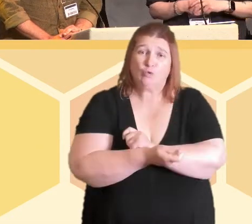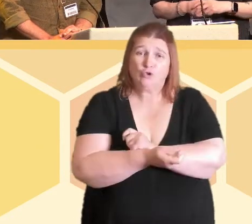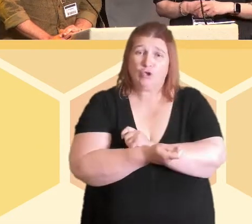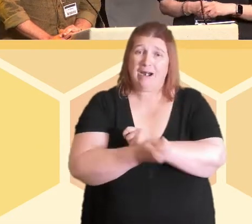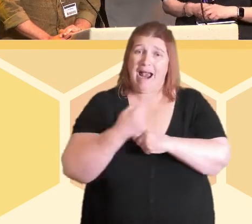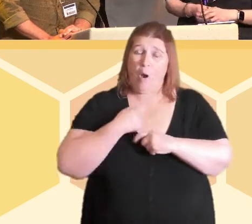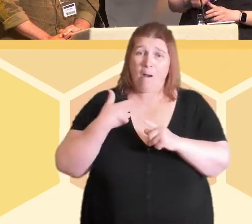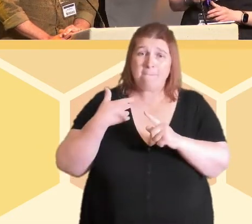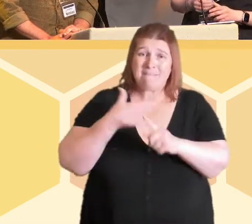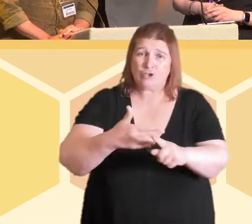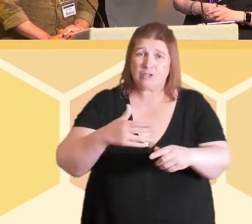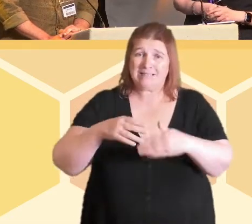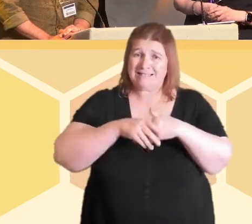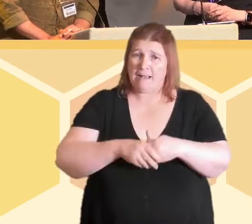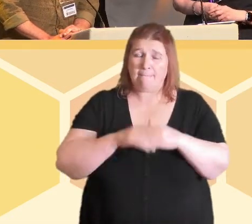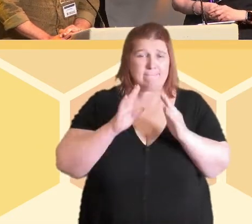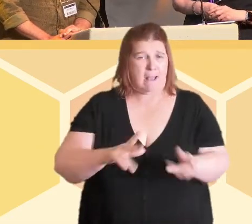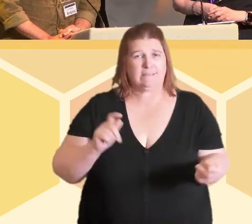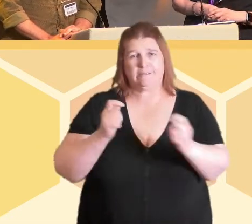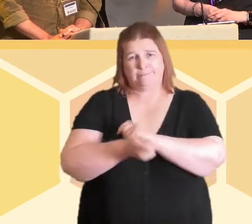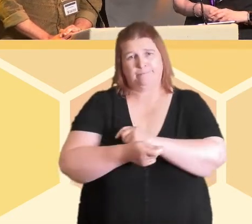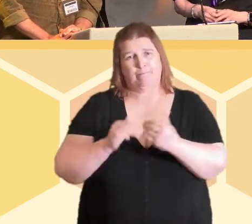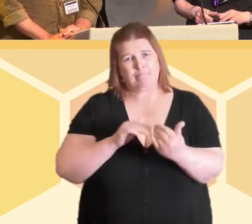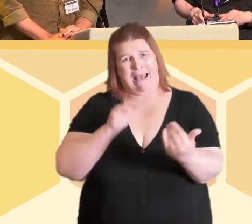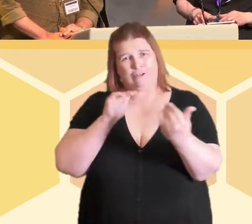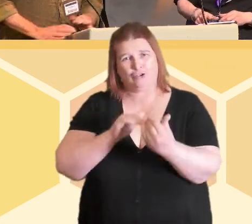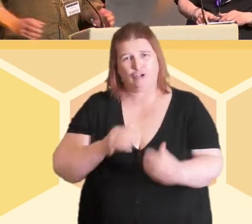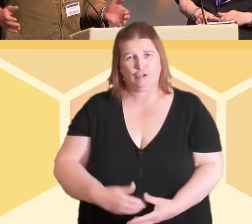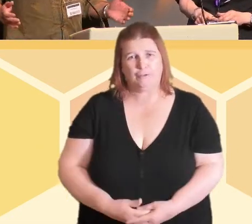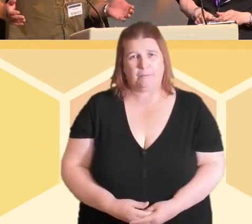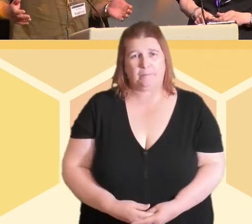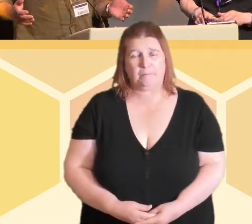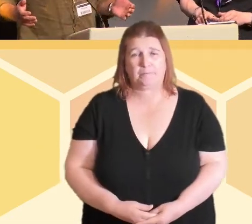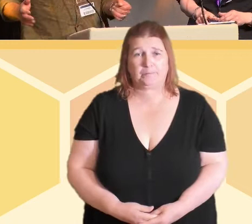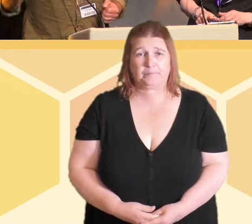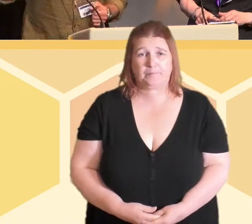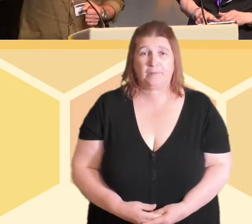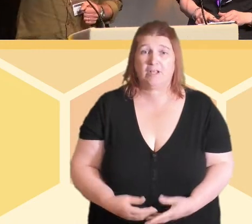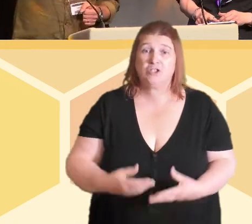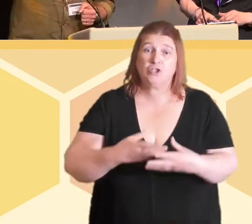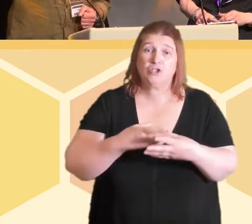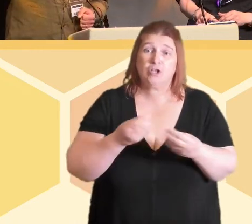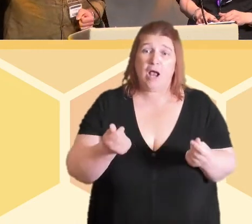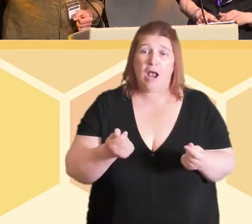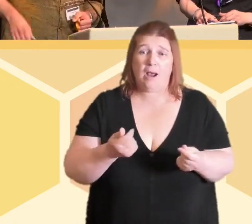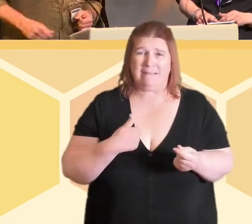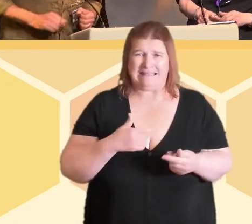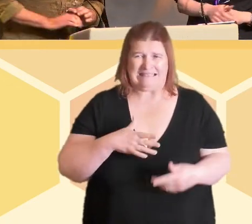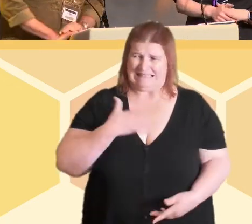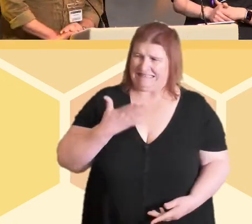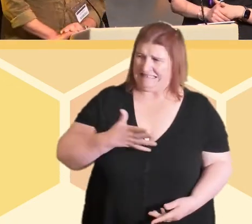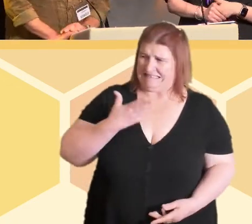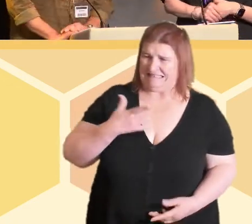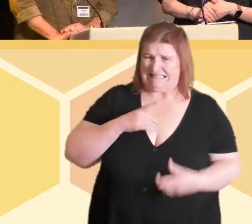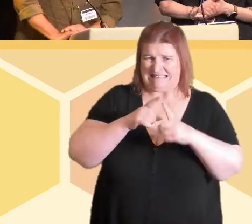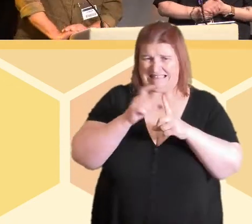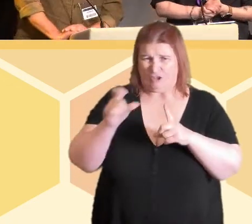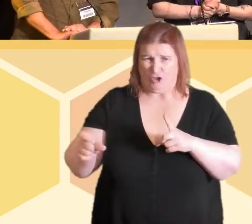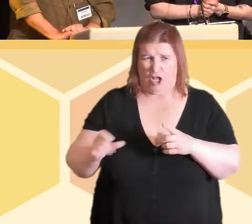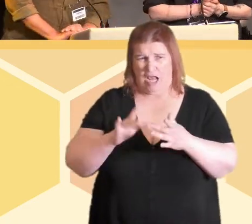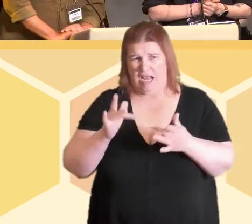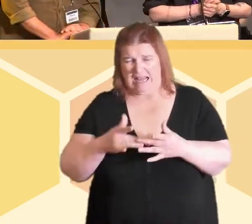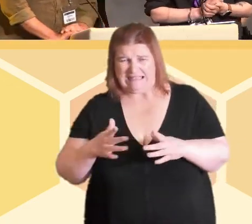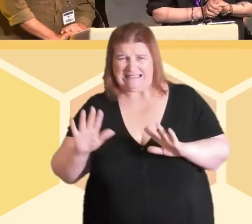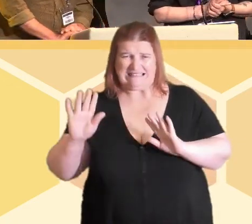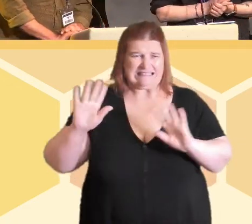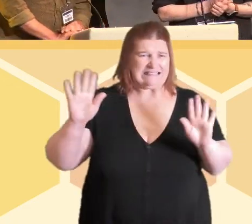and discipleship of the people of God. Some are likely to push back against this assertion